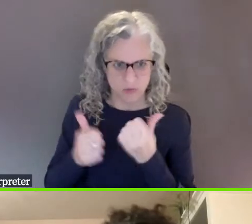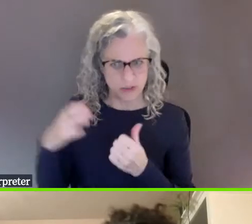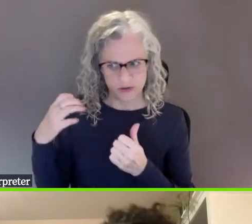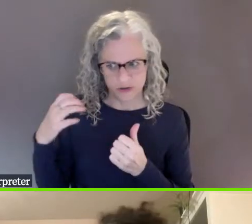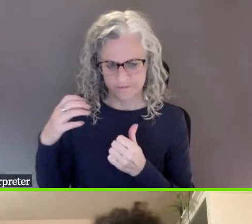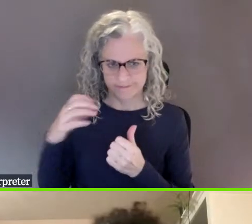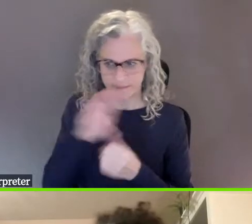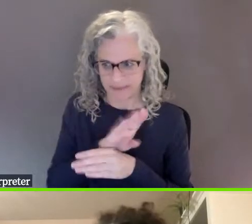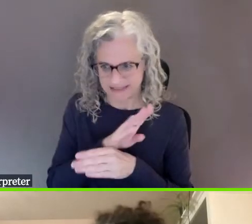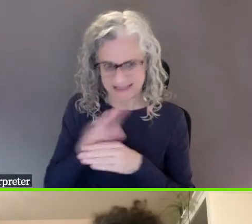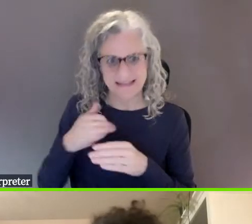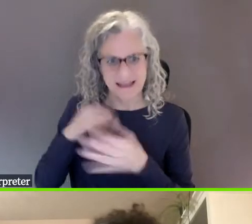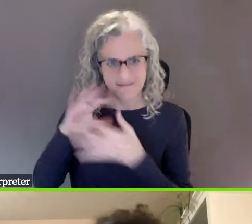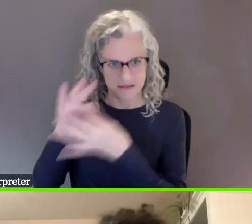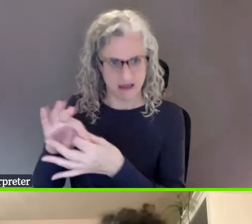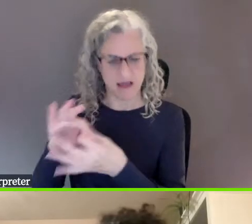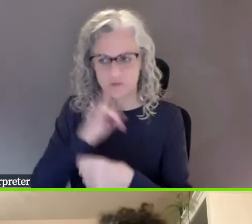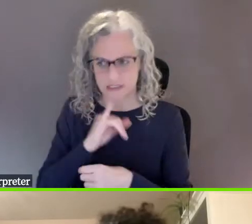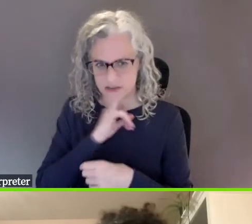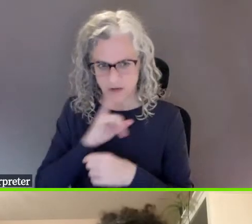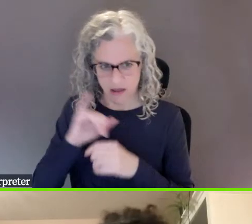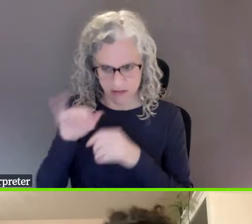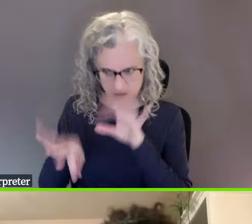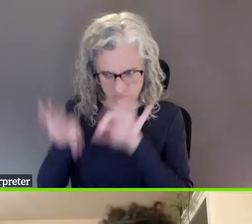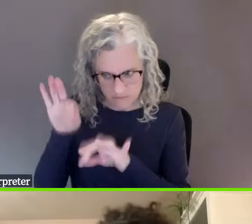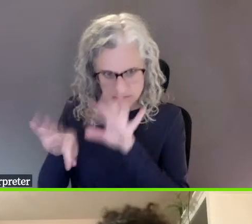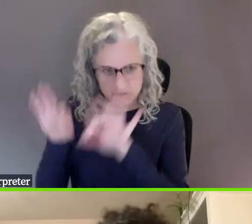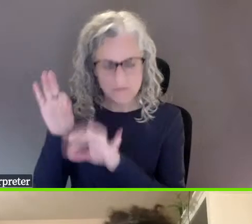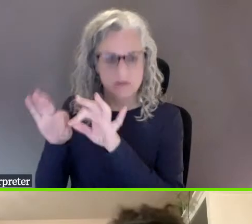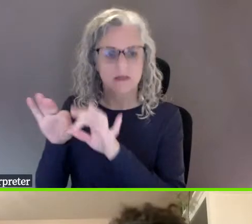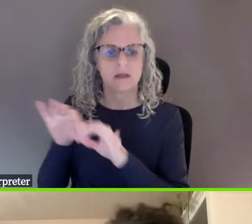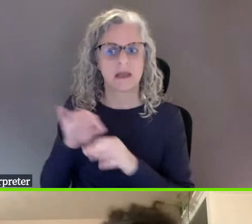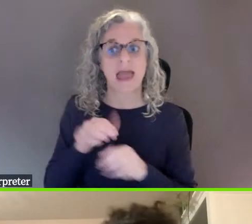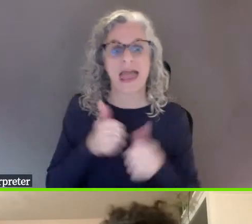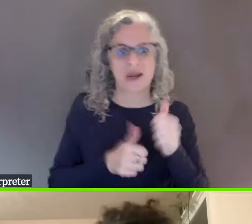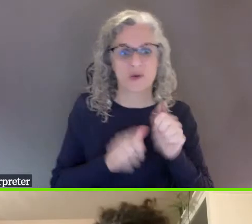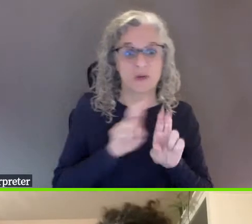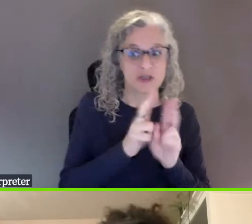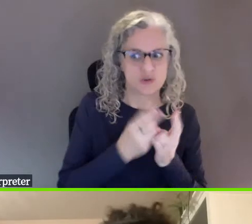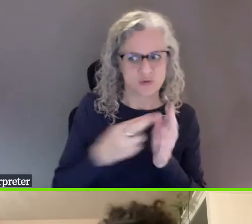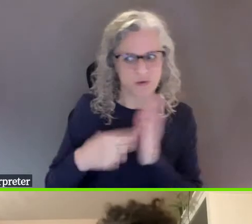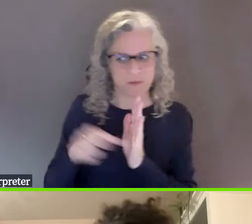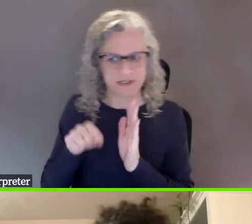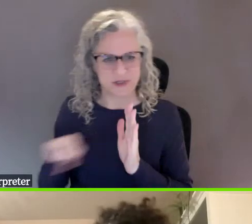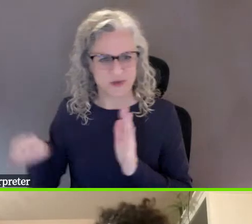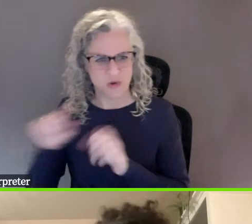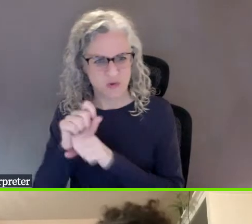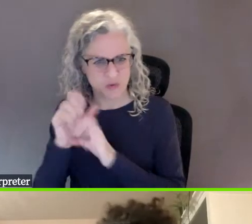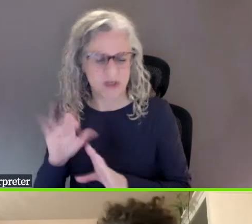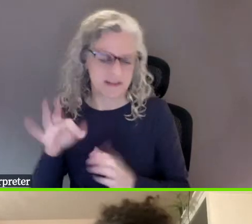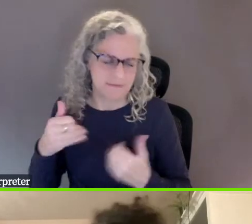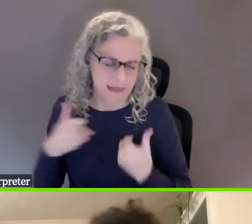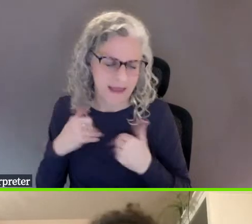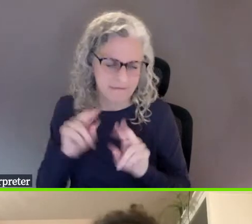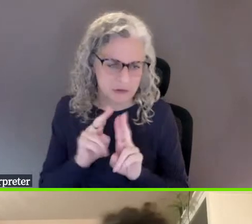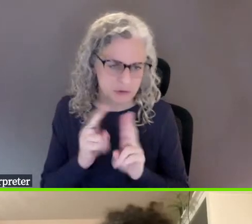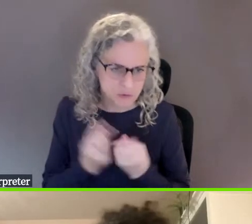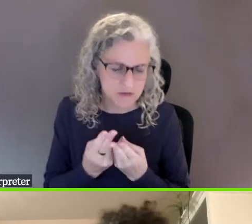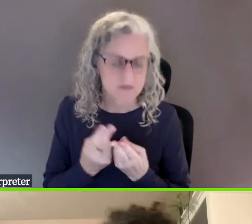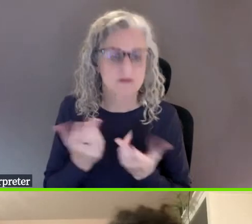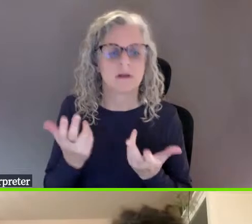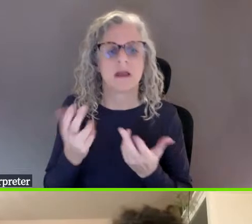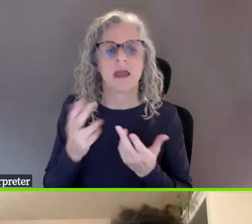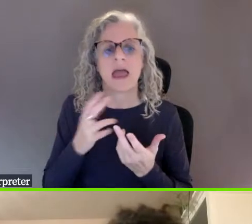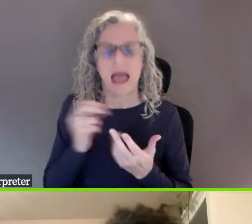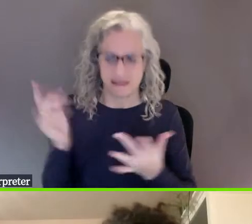ties to Israel, and then which union represents those workers, if at all, or other worker formation, and then